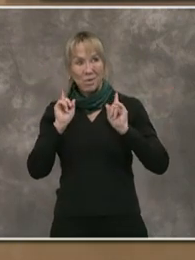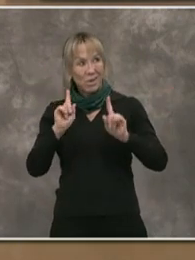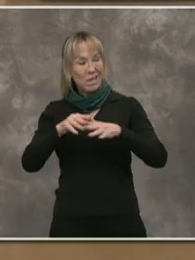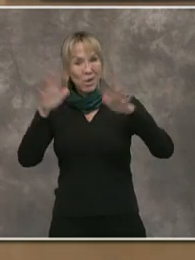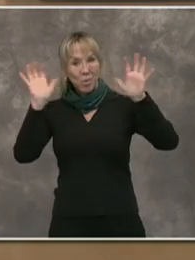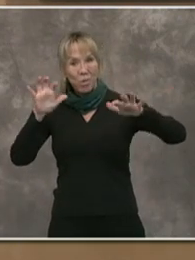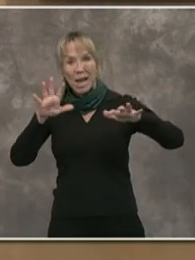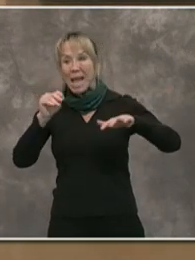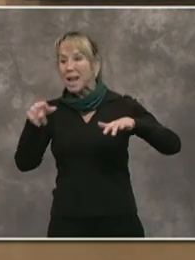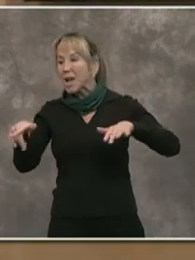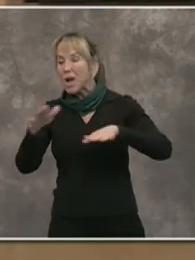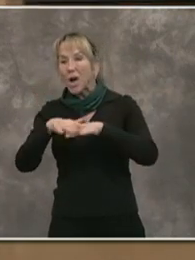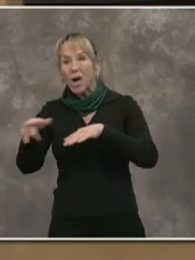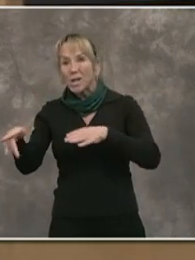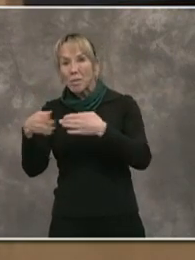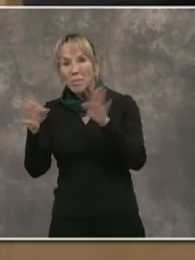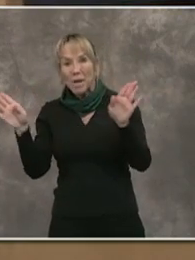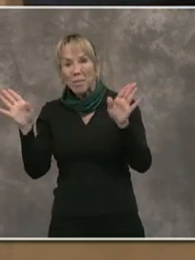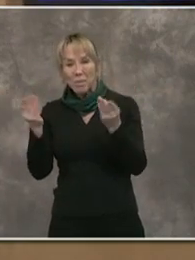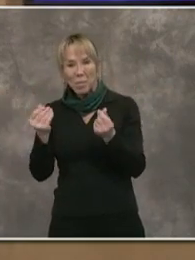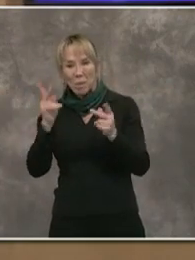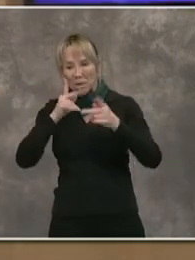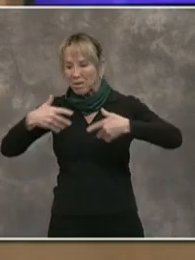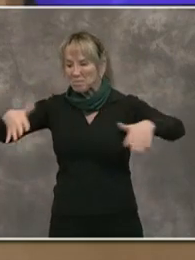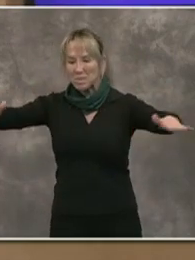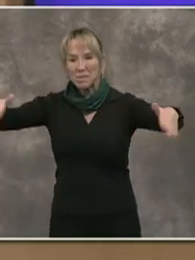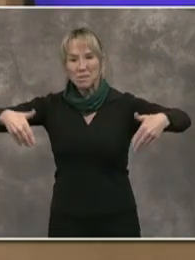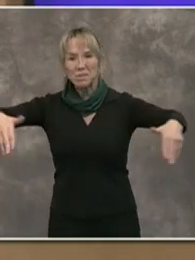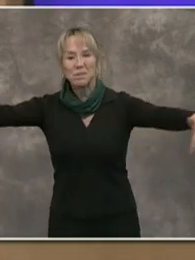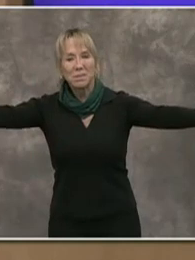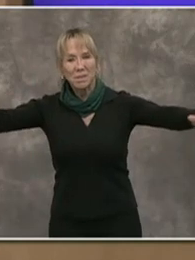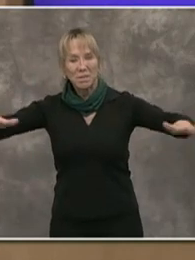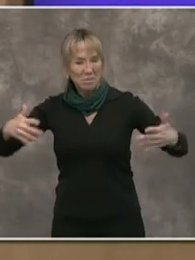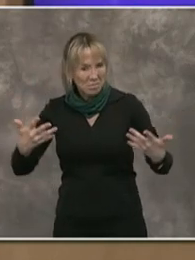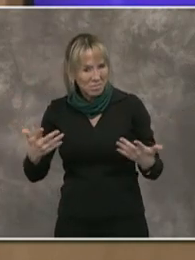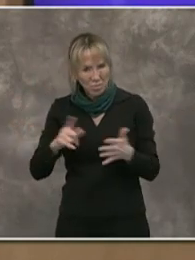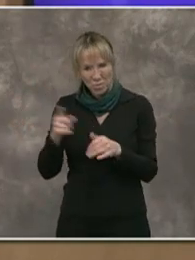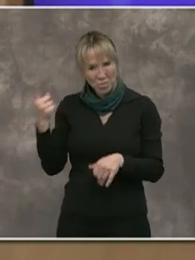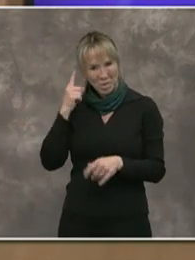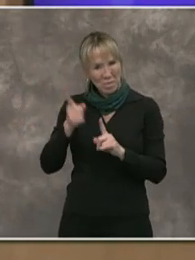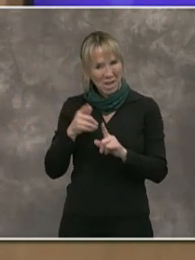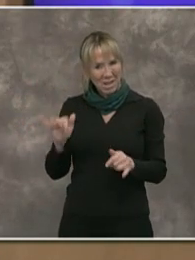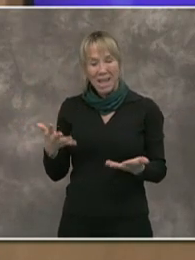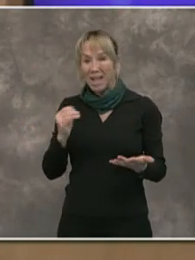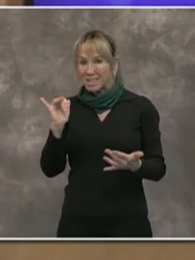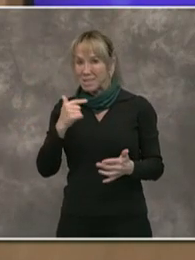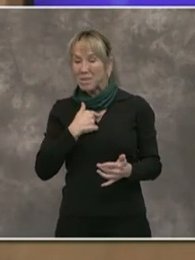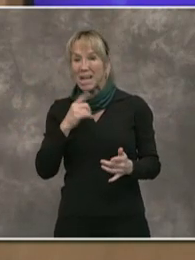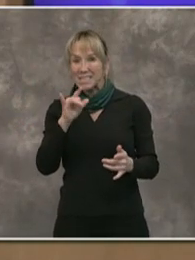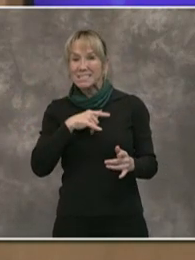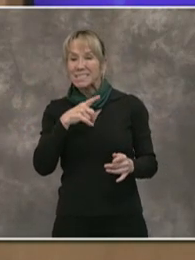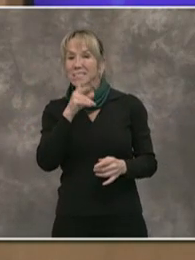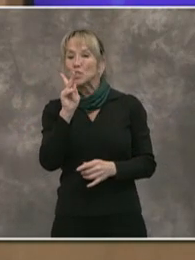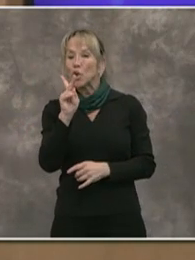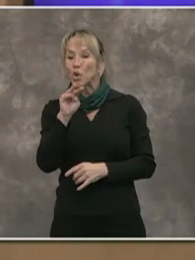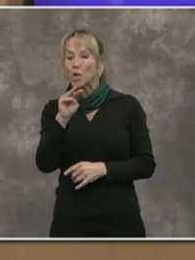issuing citations for quality of life offenses? Also, I spoke with multiple homeless people in Kearney Mesa who say they have had